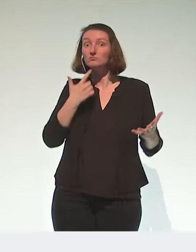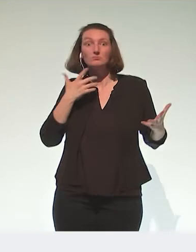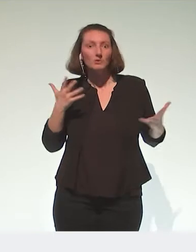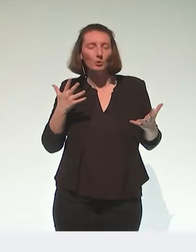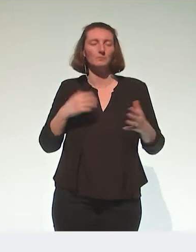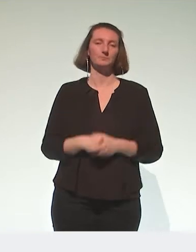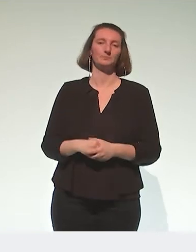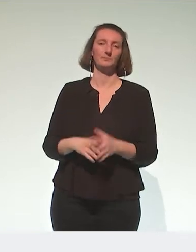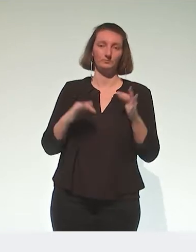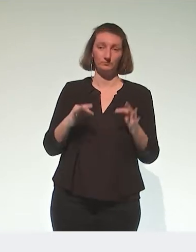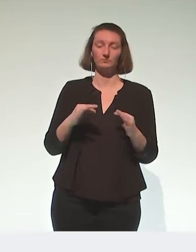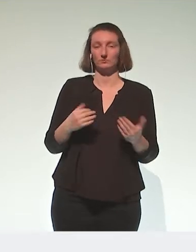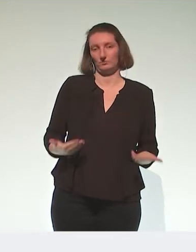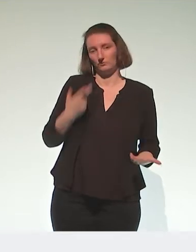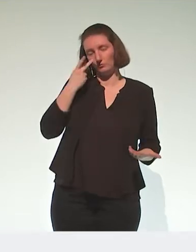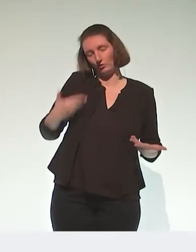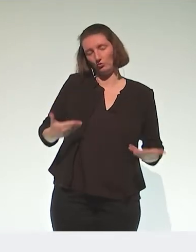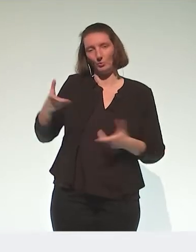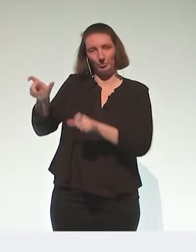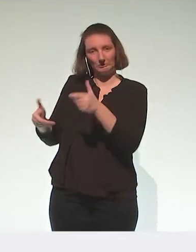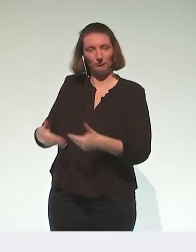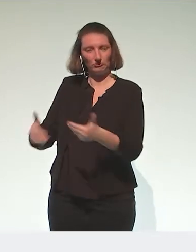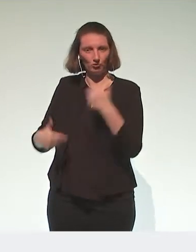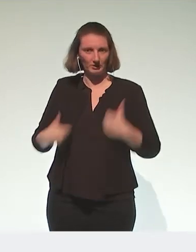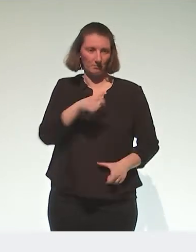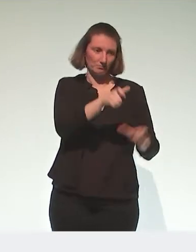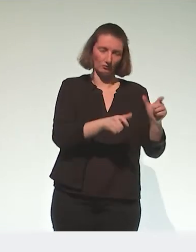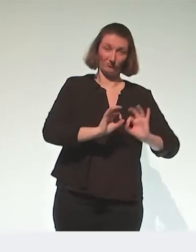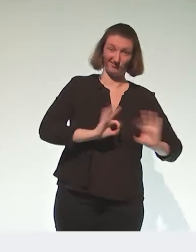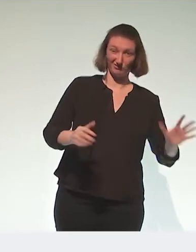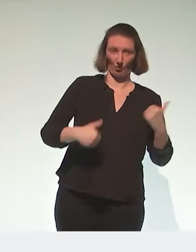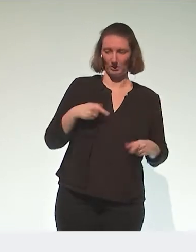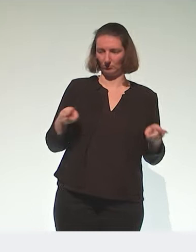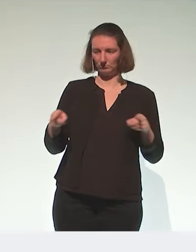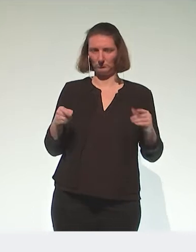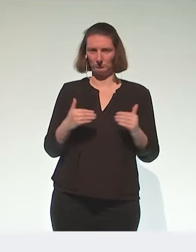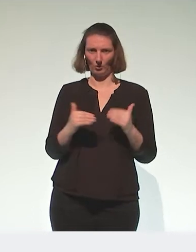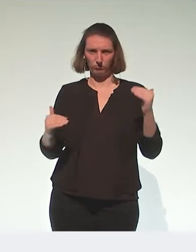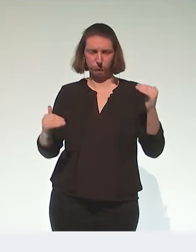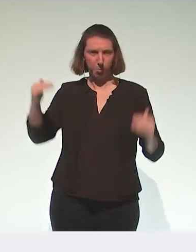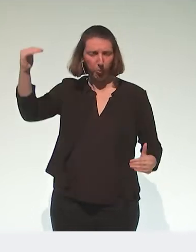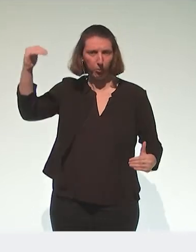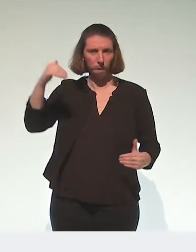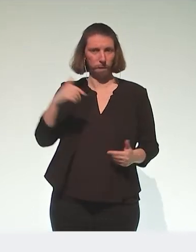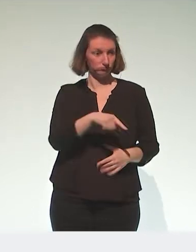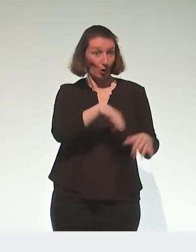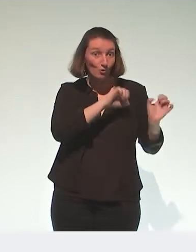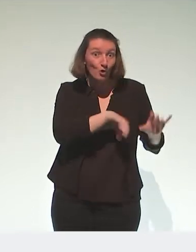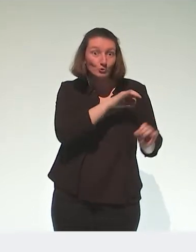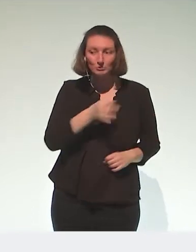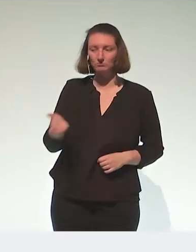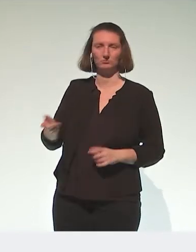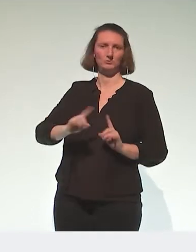And those targets include reducing employment rate gaps, which are still particularly